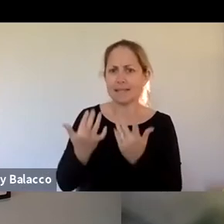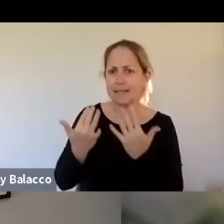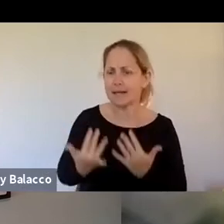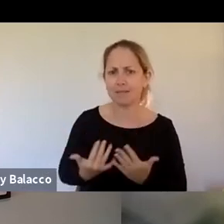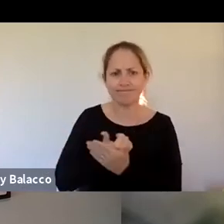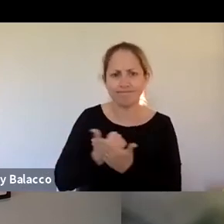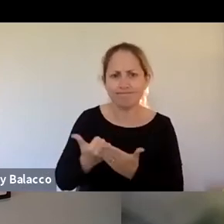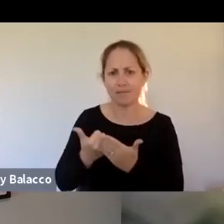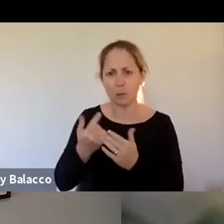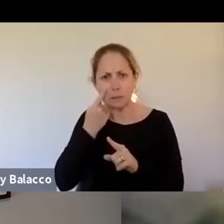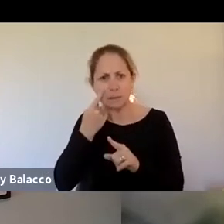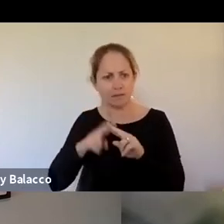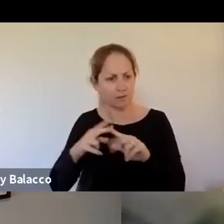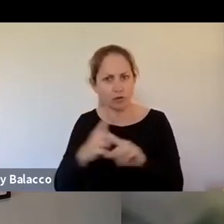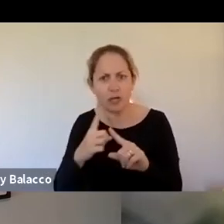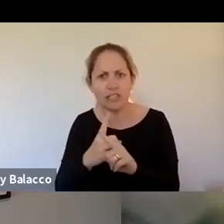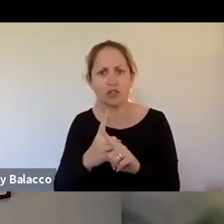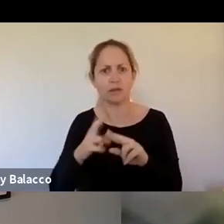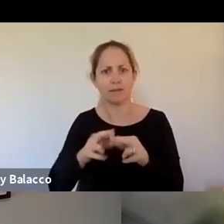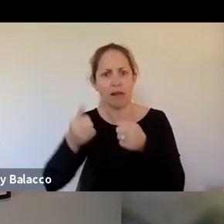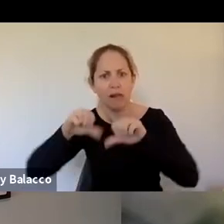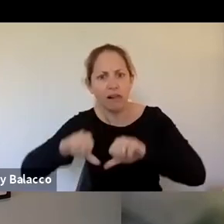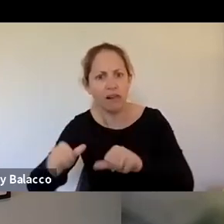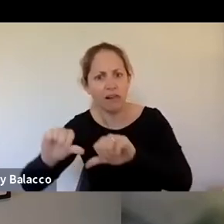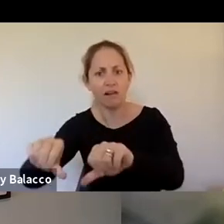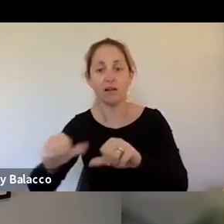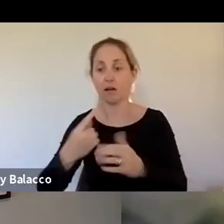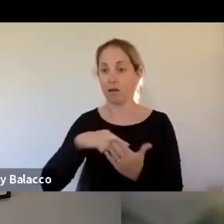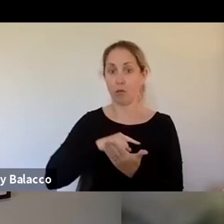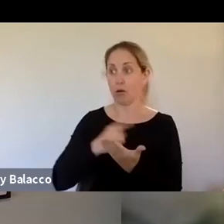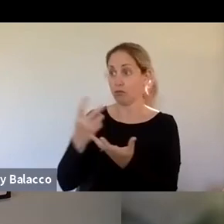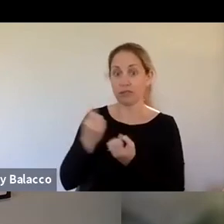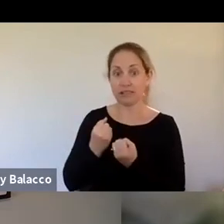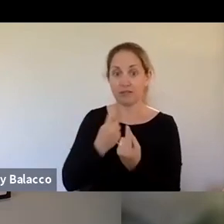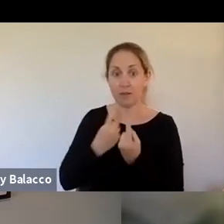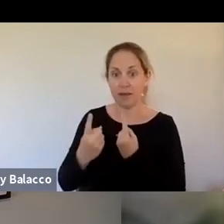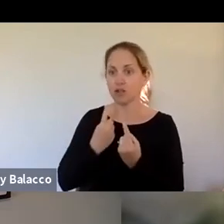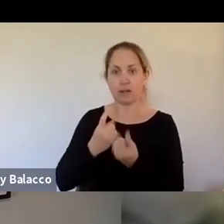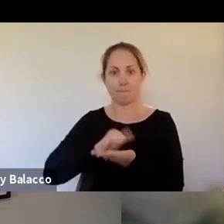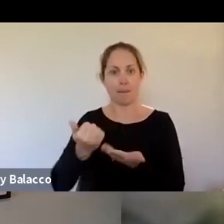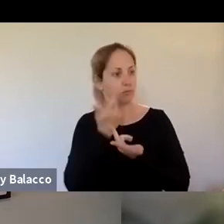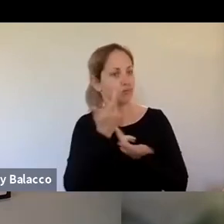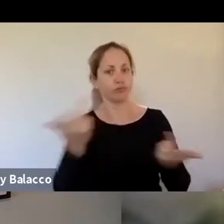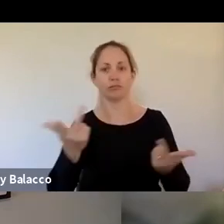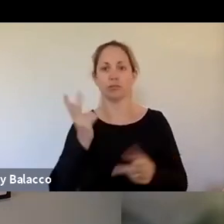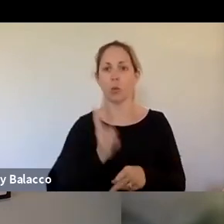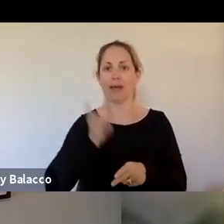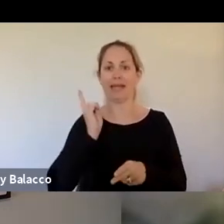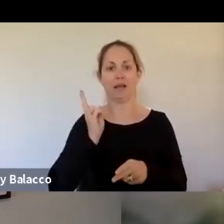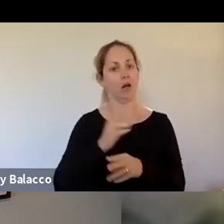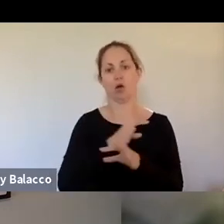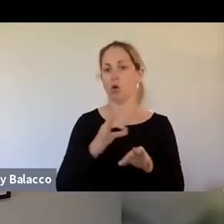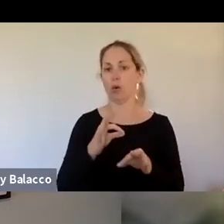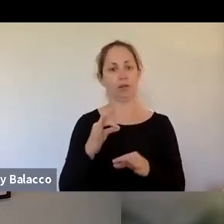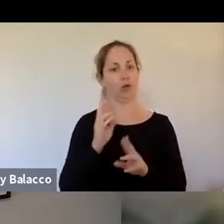changing circumstances. The results are published within days of collection, which is not a normal thing for